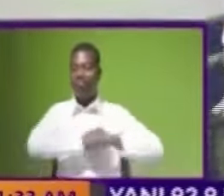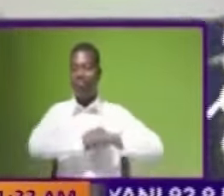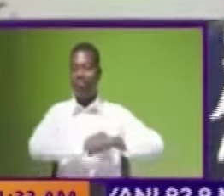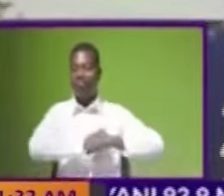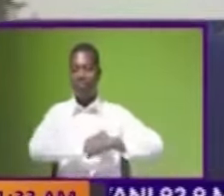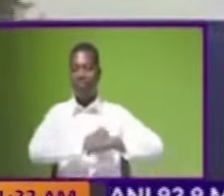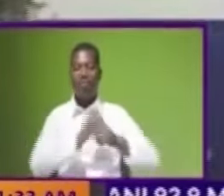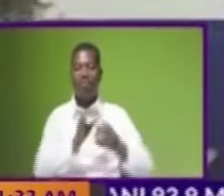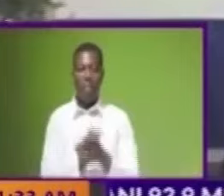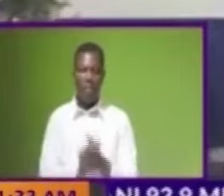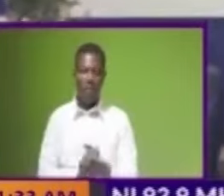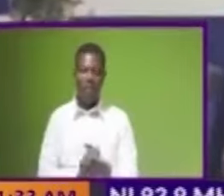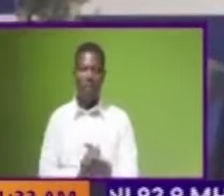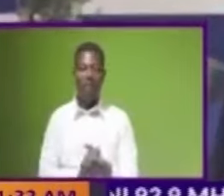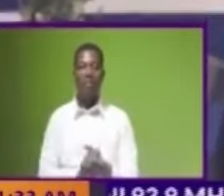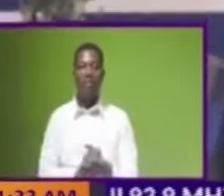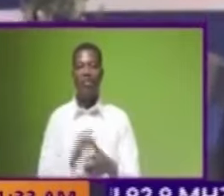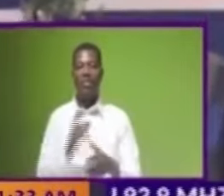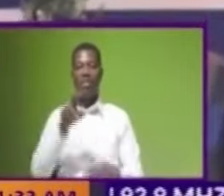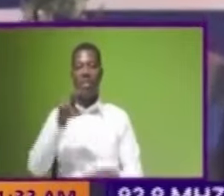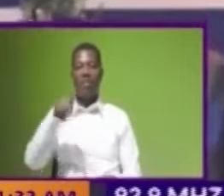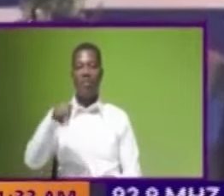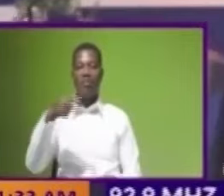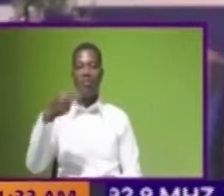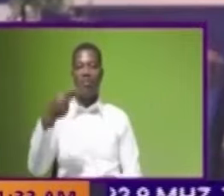bapa